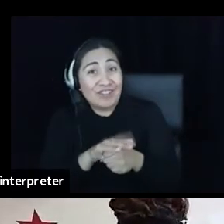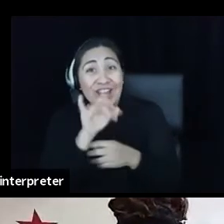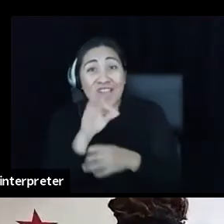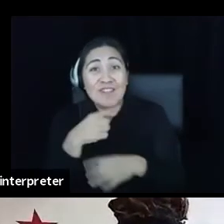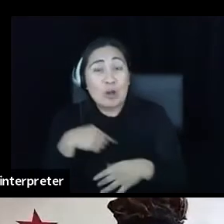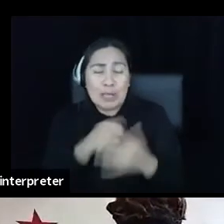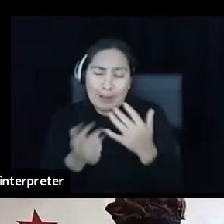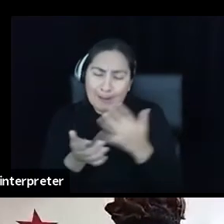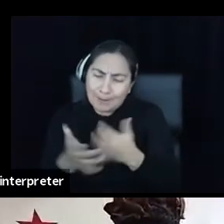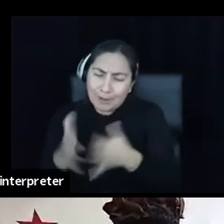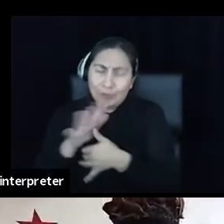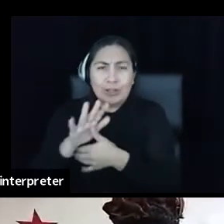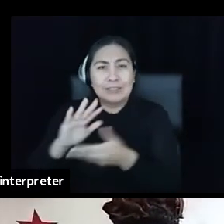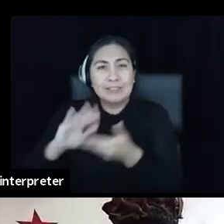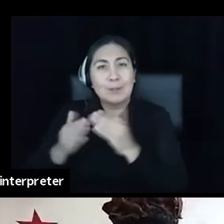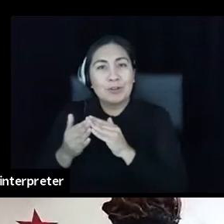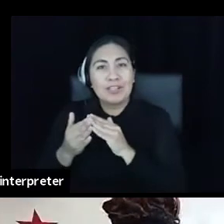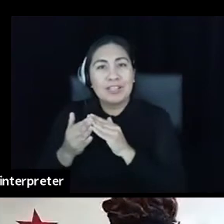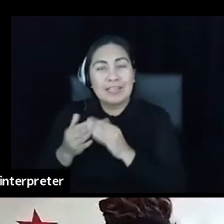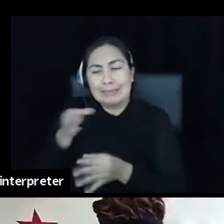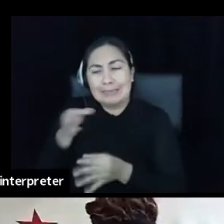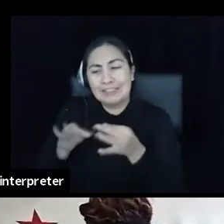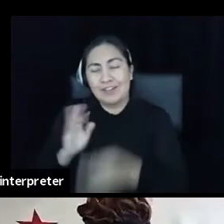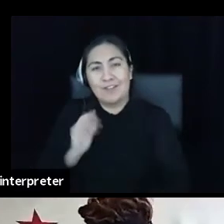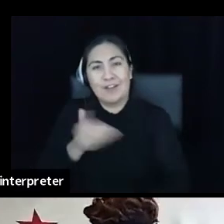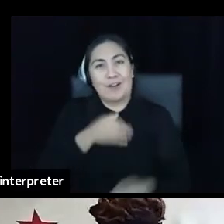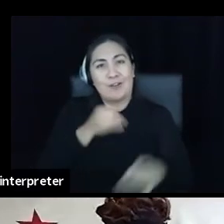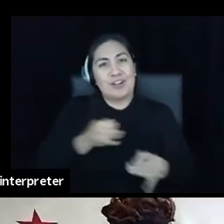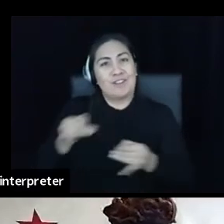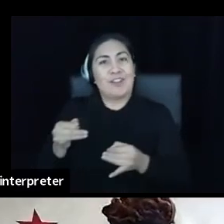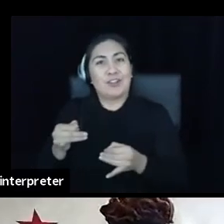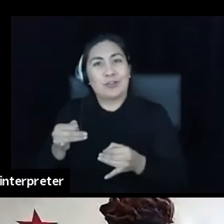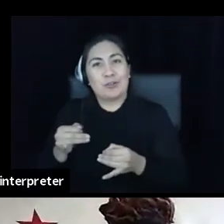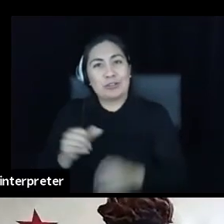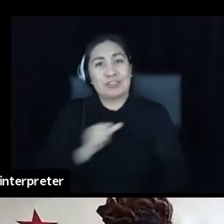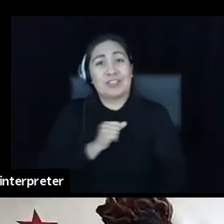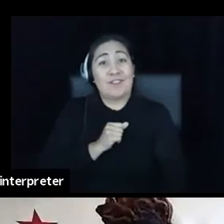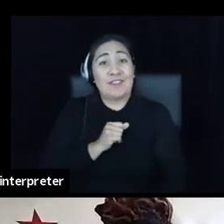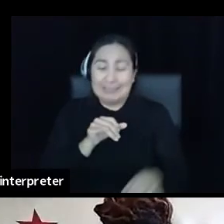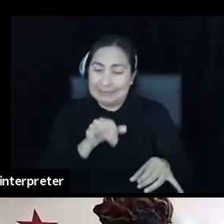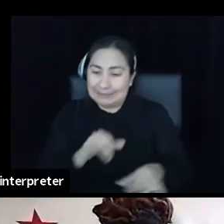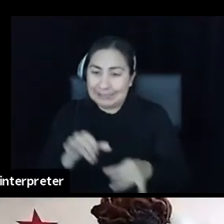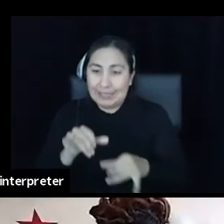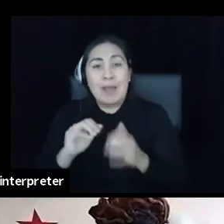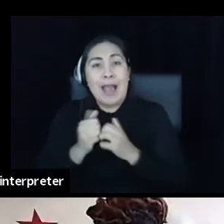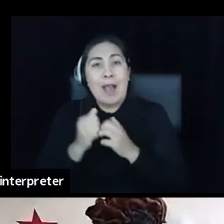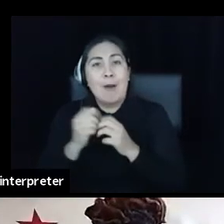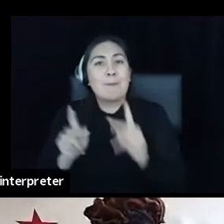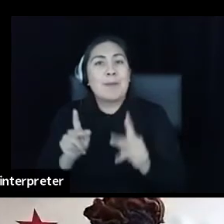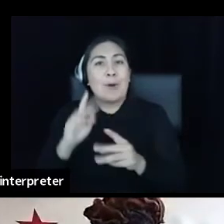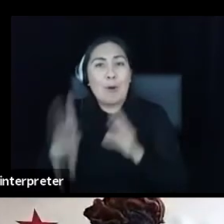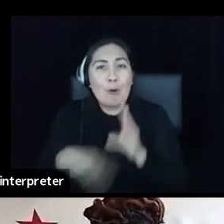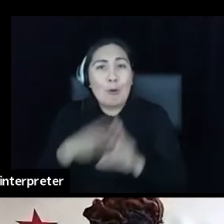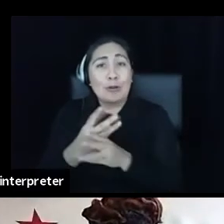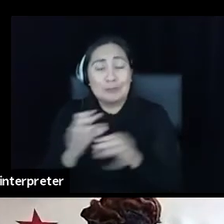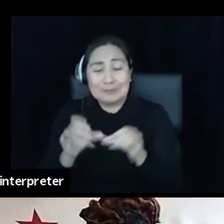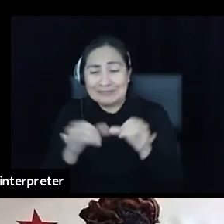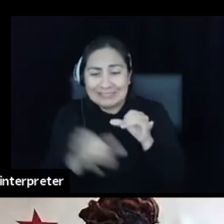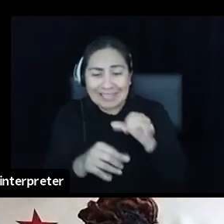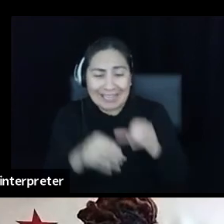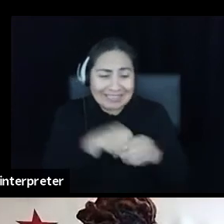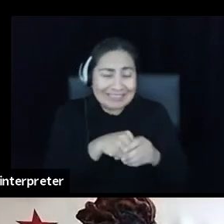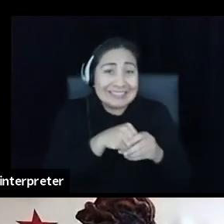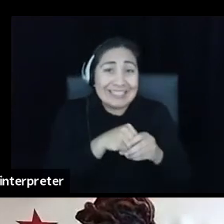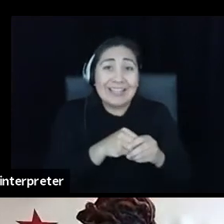our individual experience, like people across the world are doing when they stay inside, even when they are healthy and